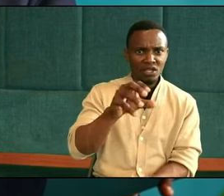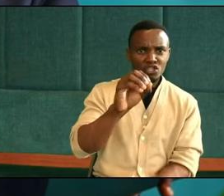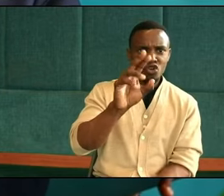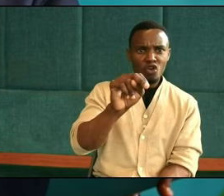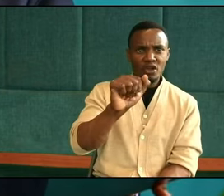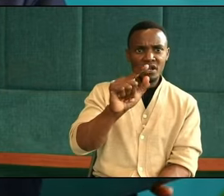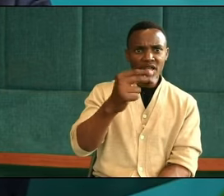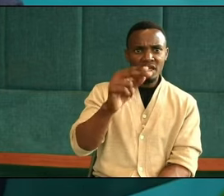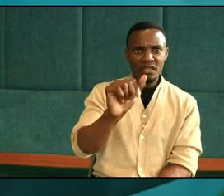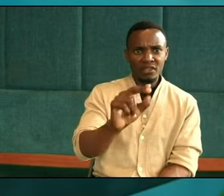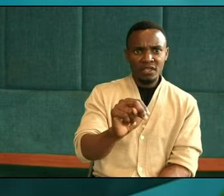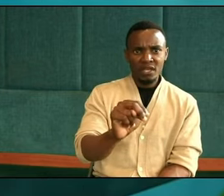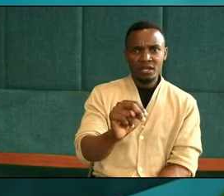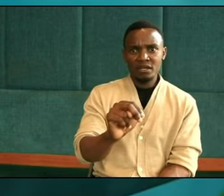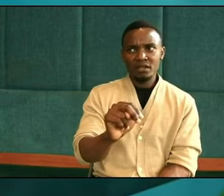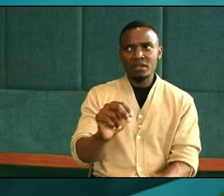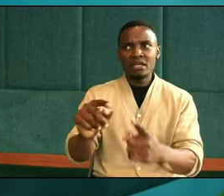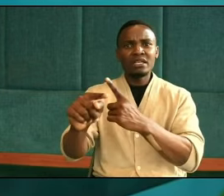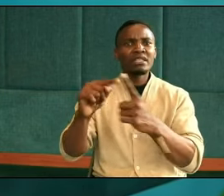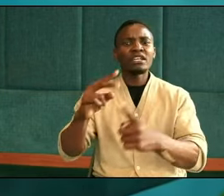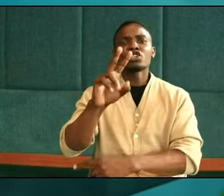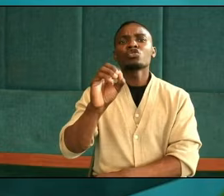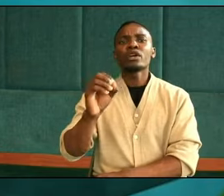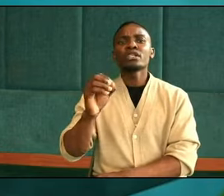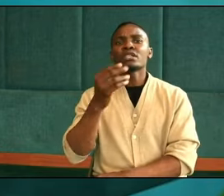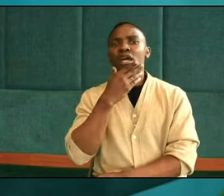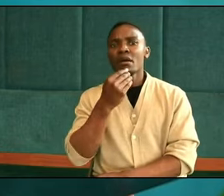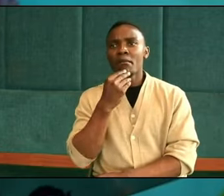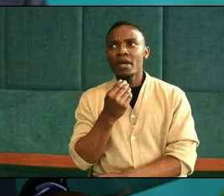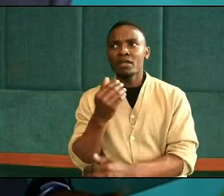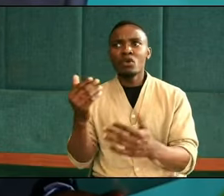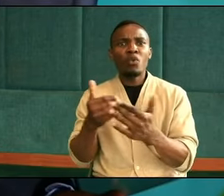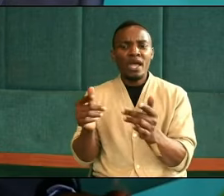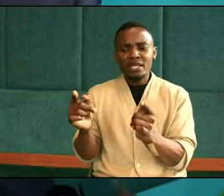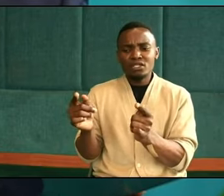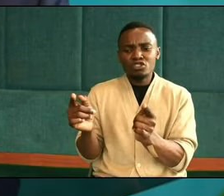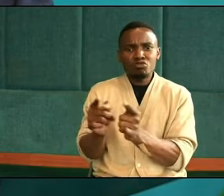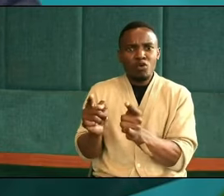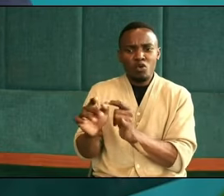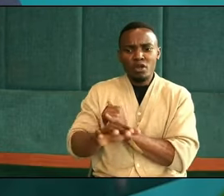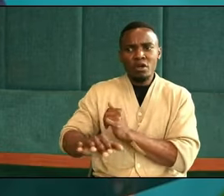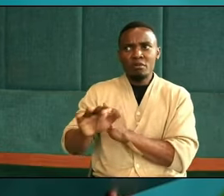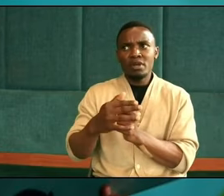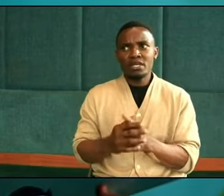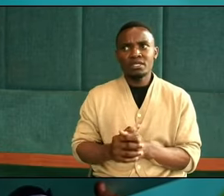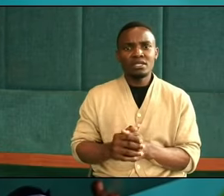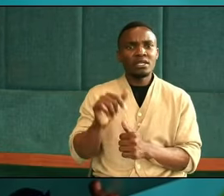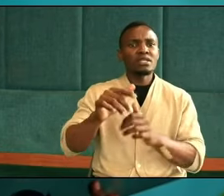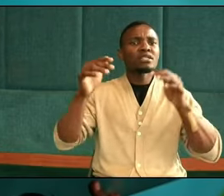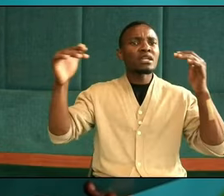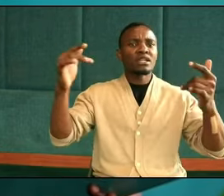men in an area of about half an acre. Hallelujah. What great success is